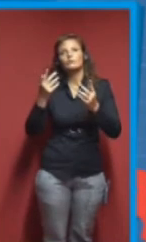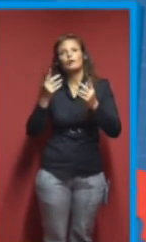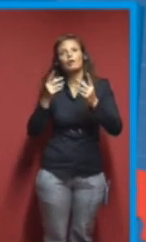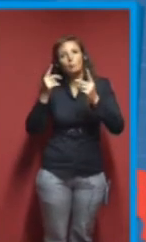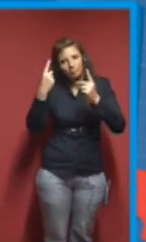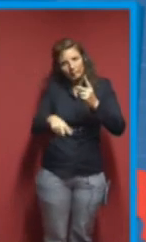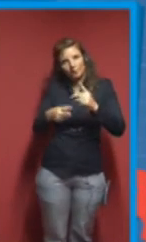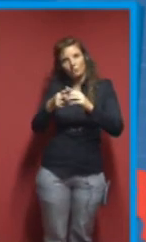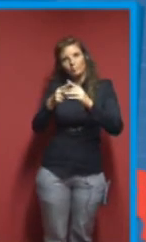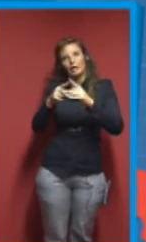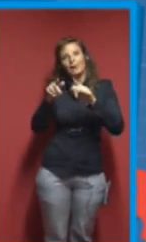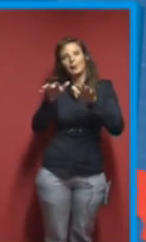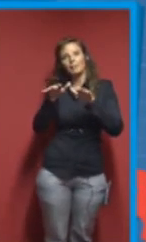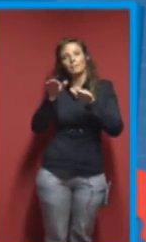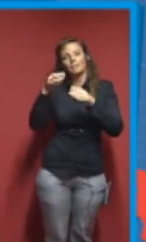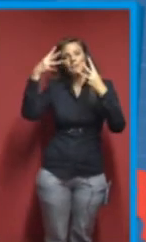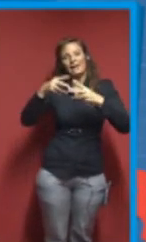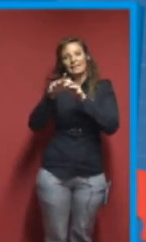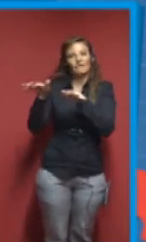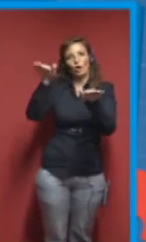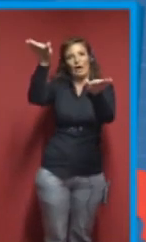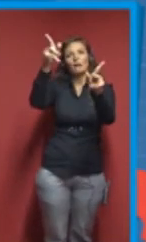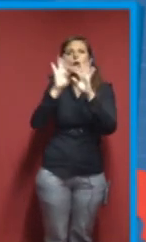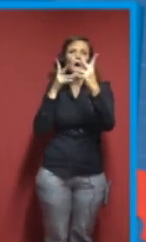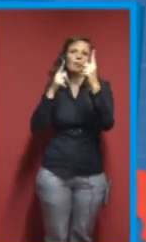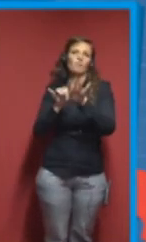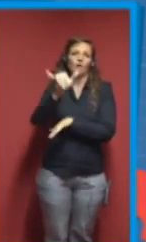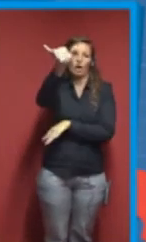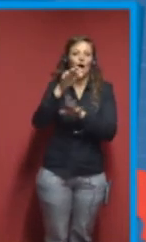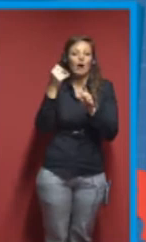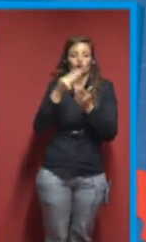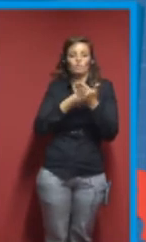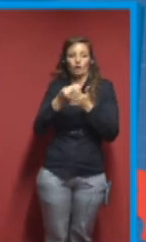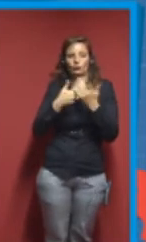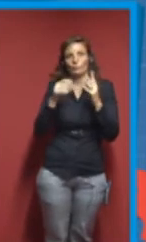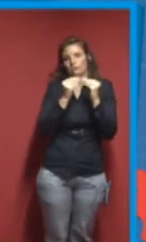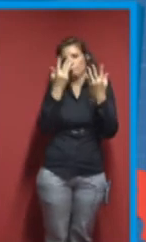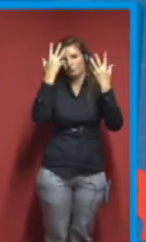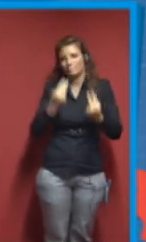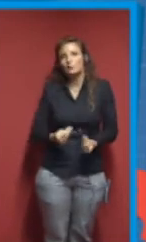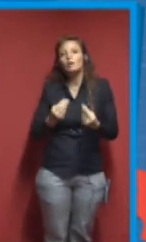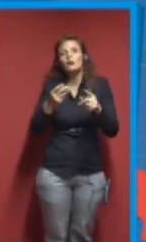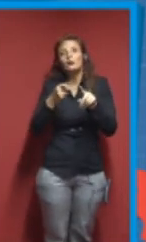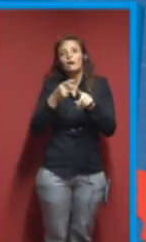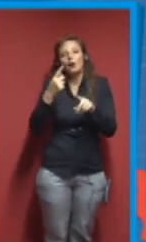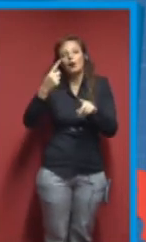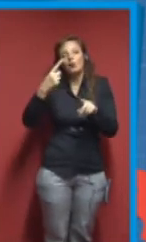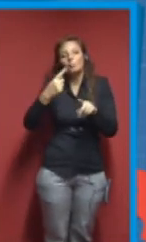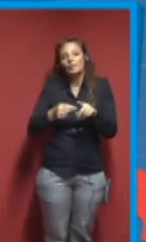cars. There's many other projects that we do, but this is specifically flying. So the flying machine arena.